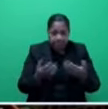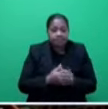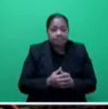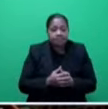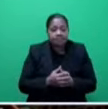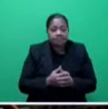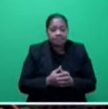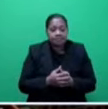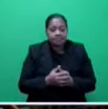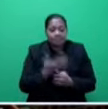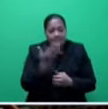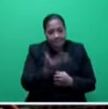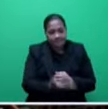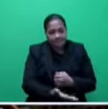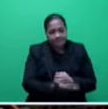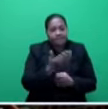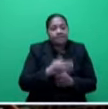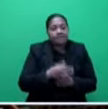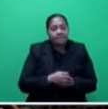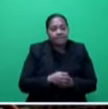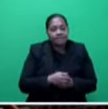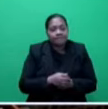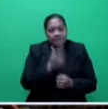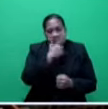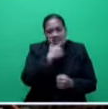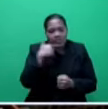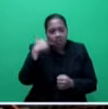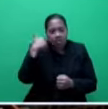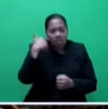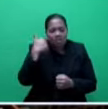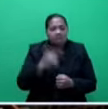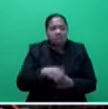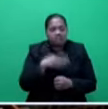Enora Gergera Tambua. You have the floor, ma'am.